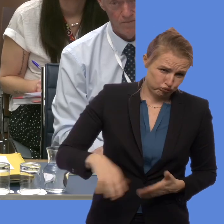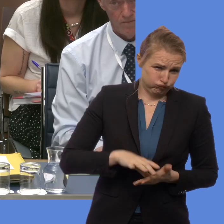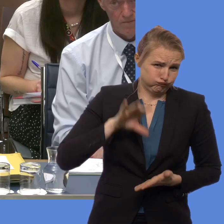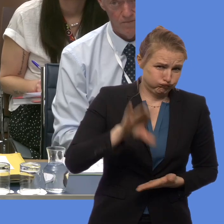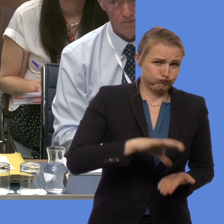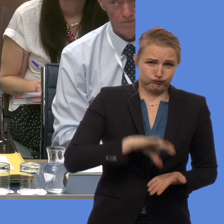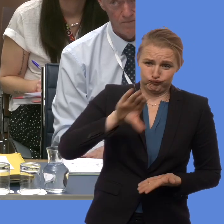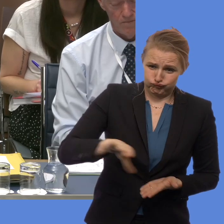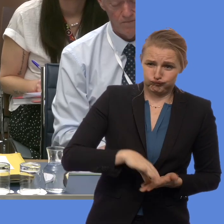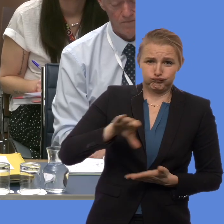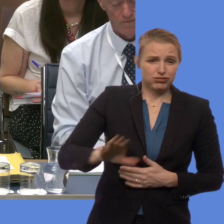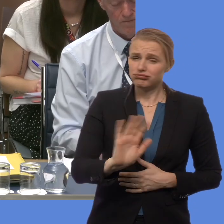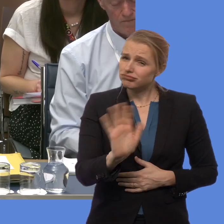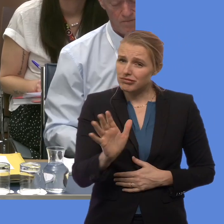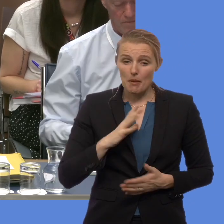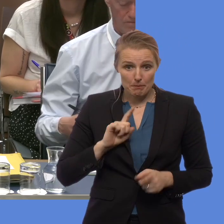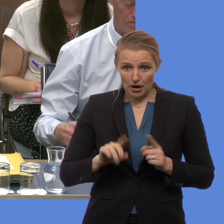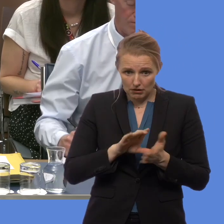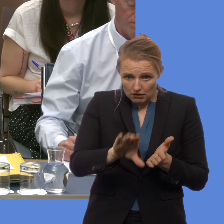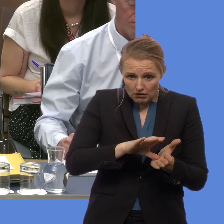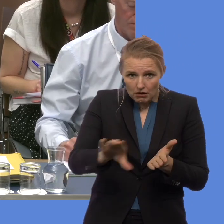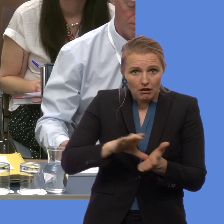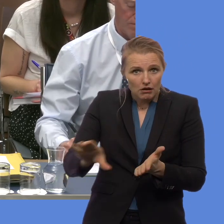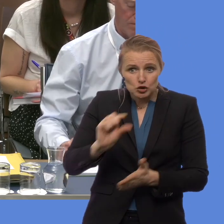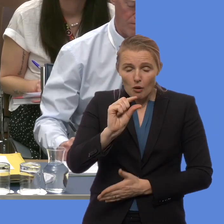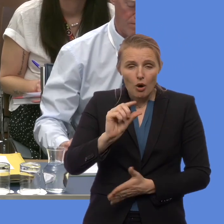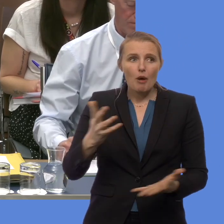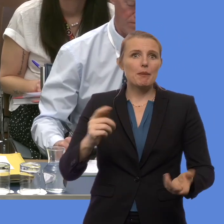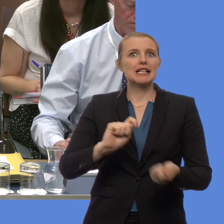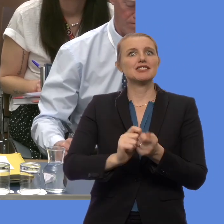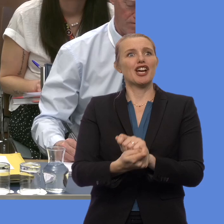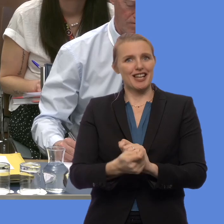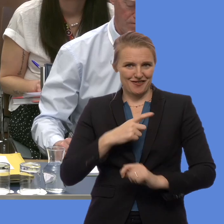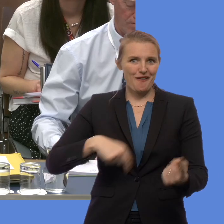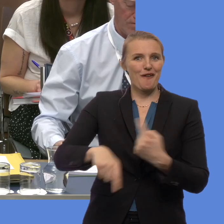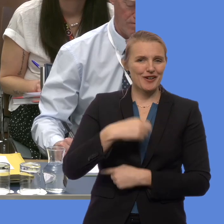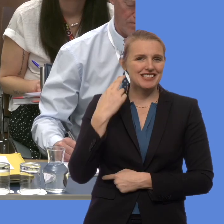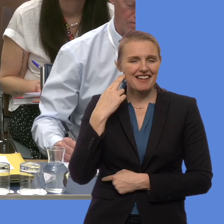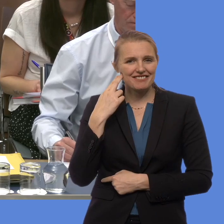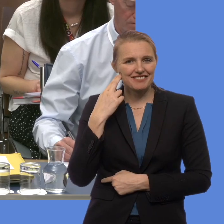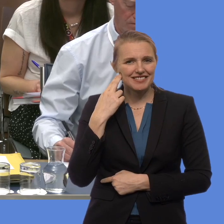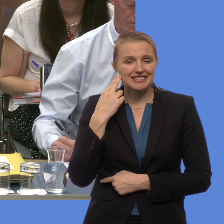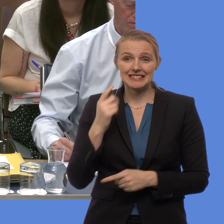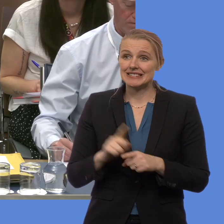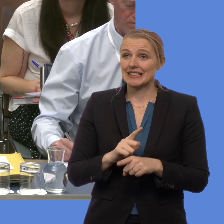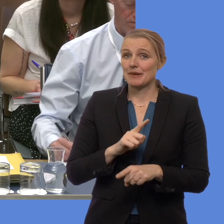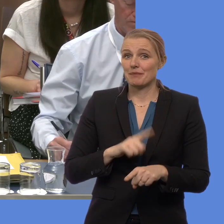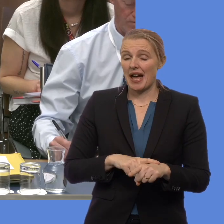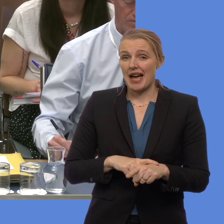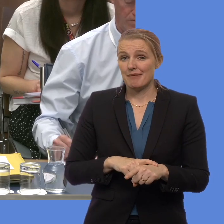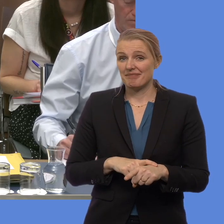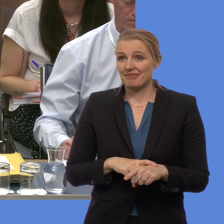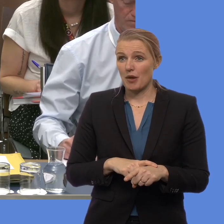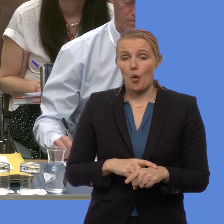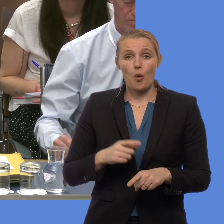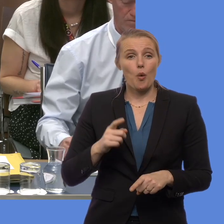for some of the people who live here. But we cannot do anything with complete ignorance of where we